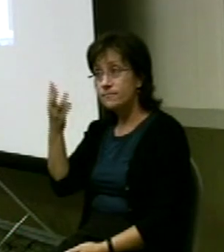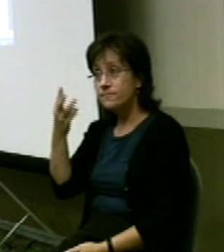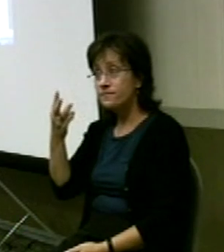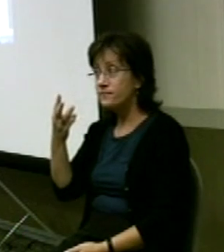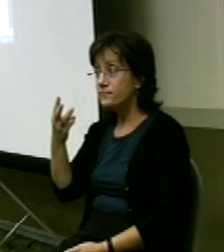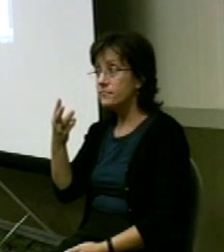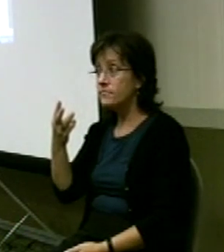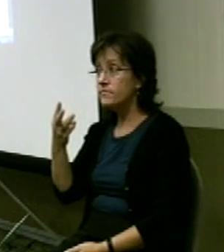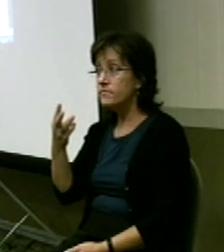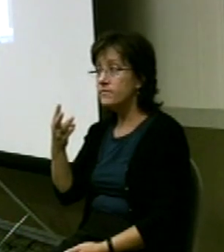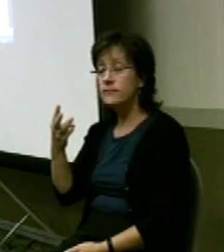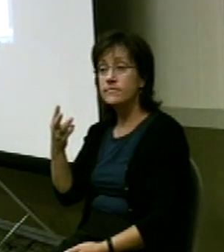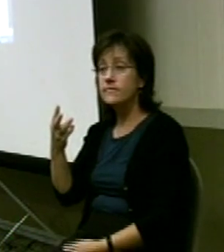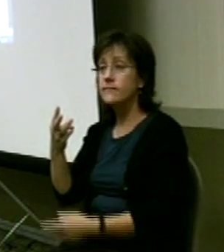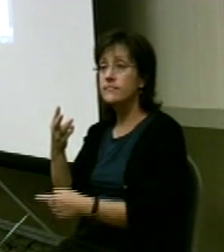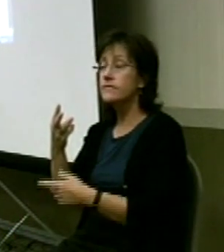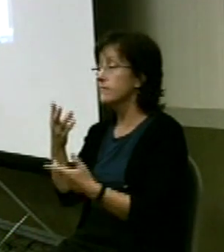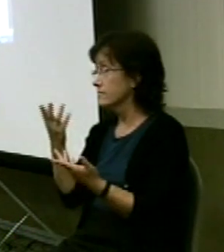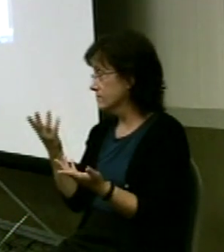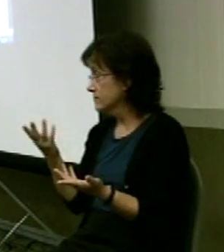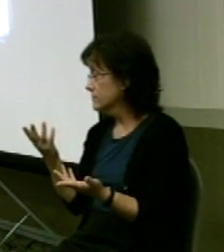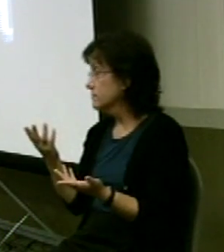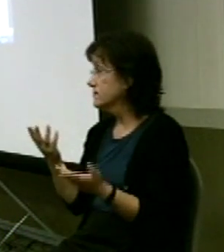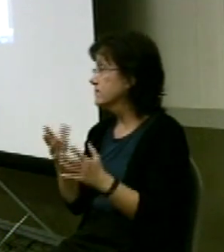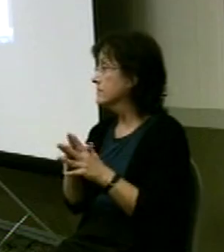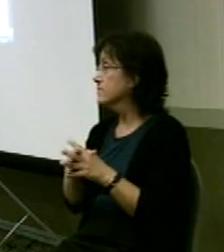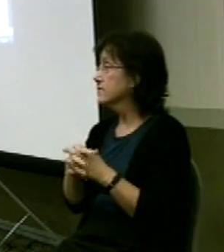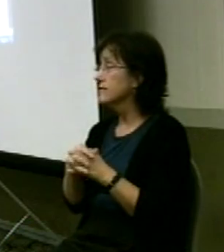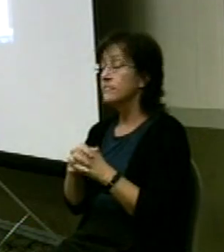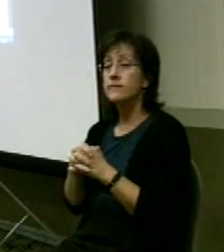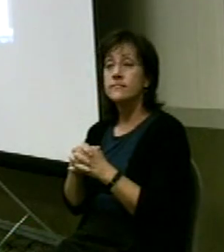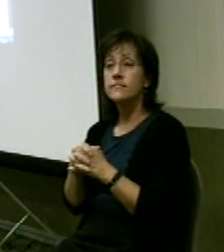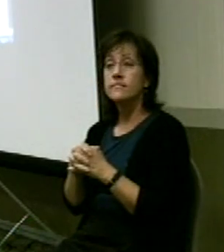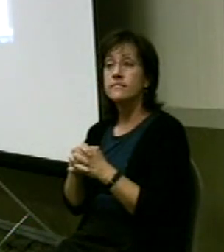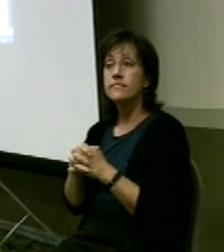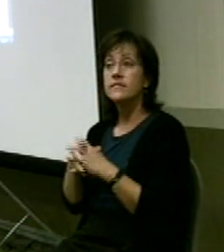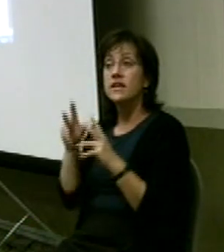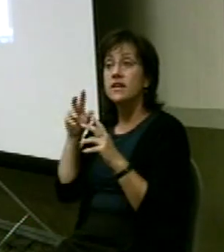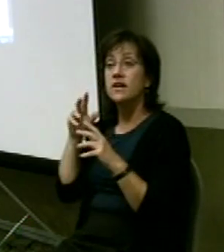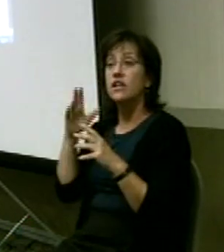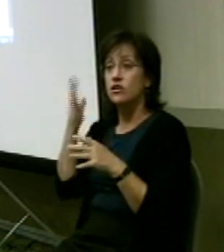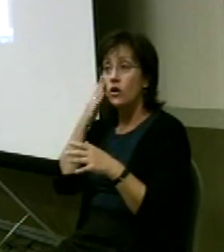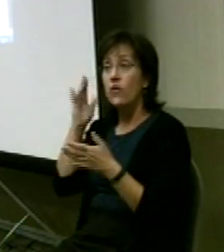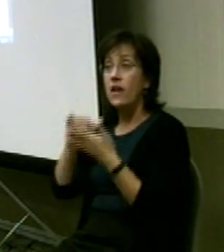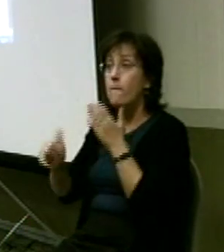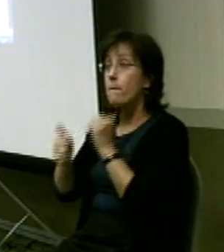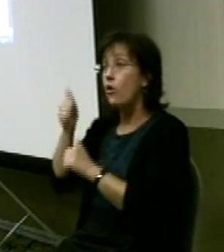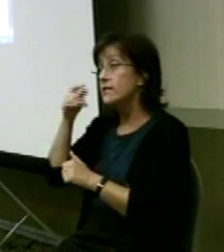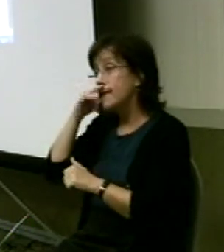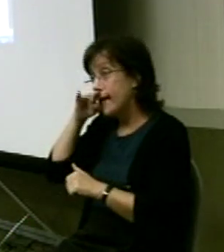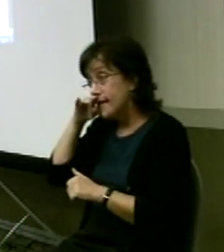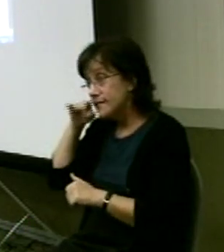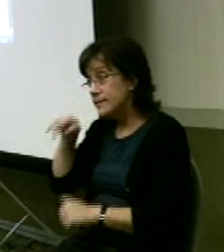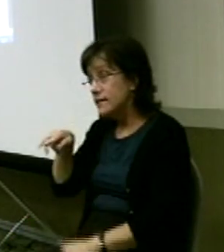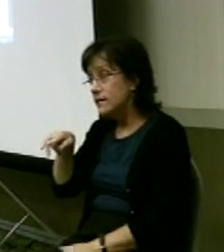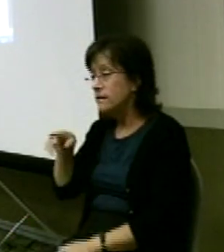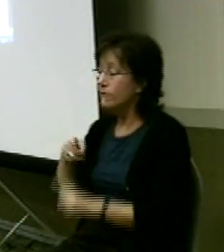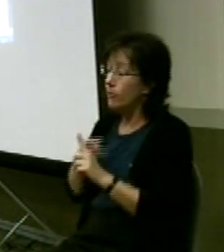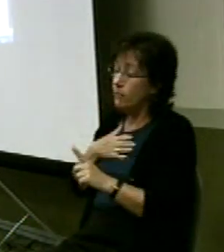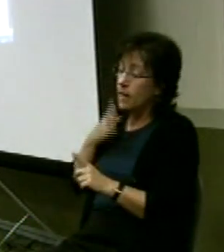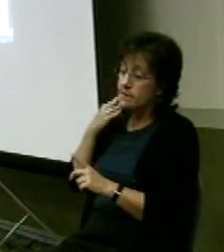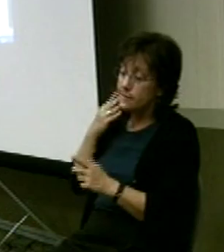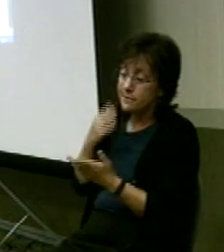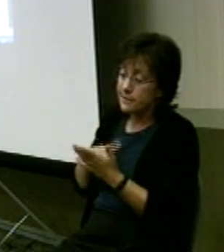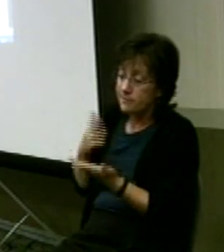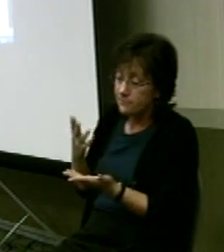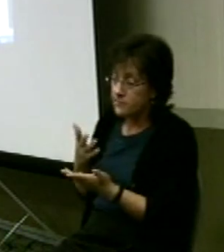Wednesday? Okay. If you actually go look at, knowing that most kids, just